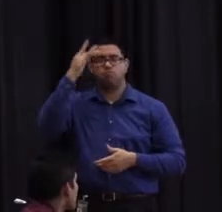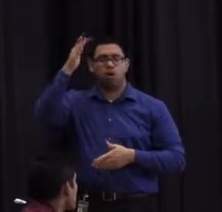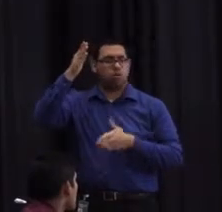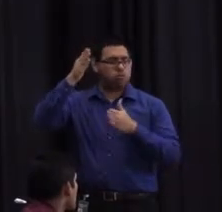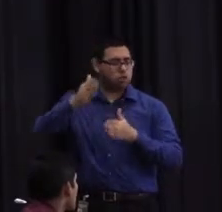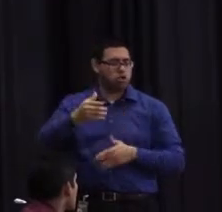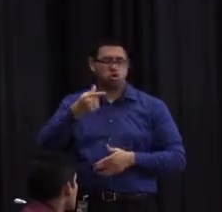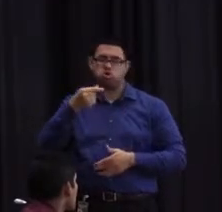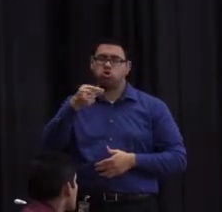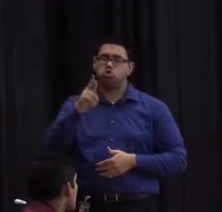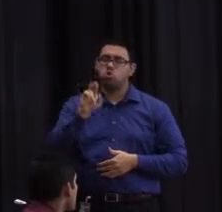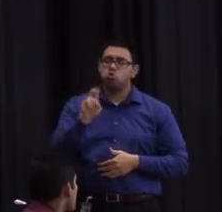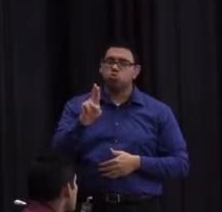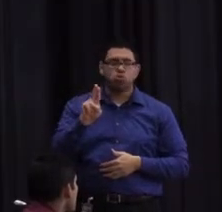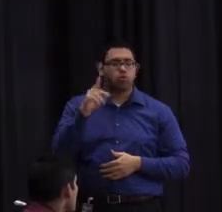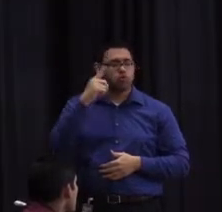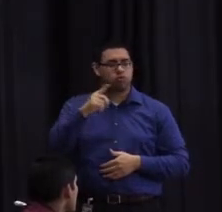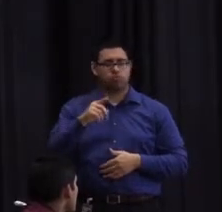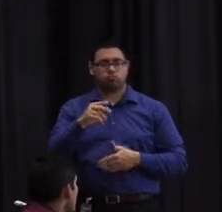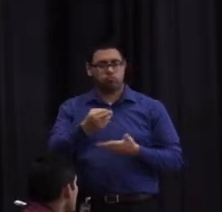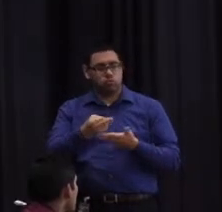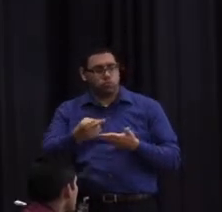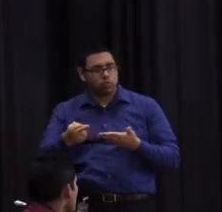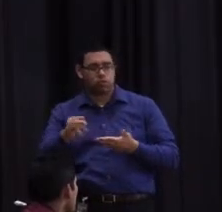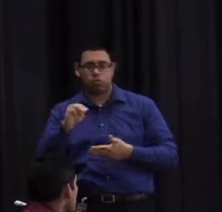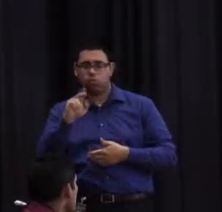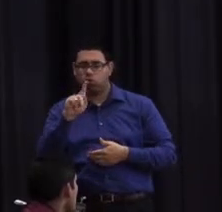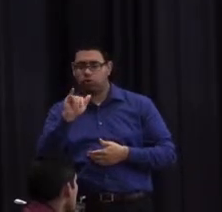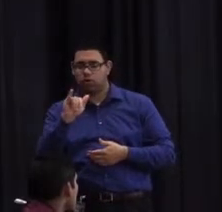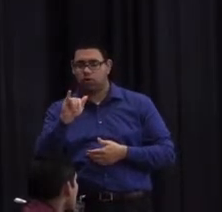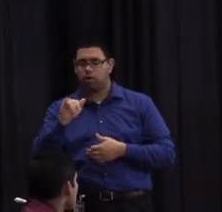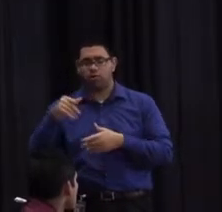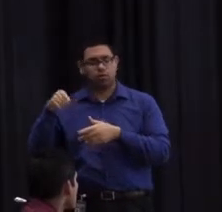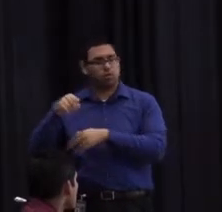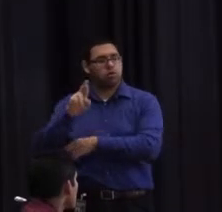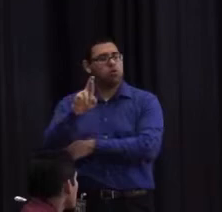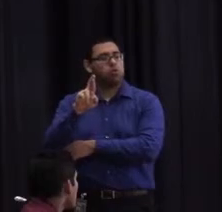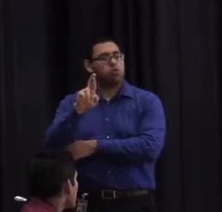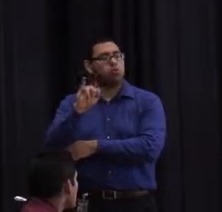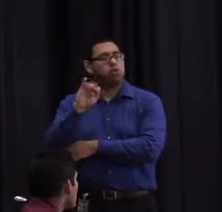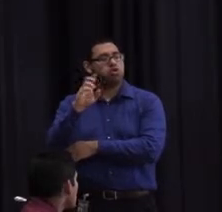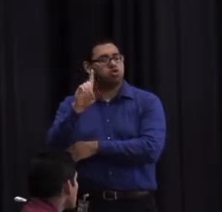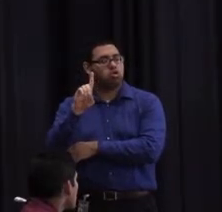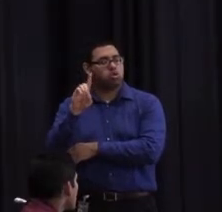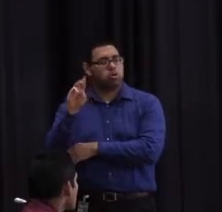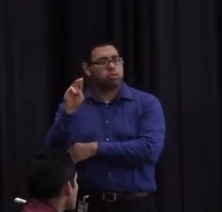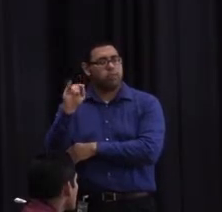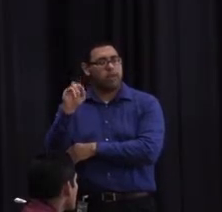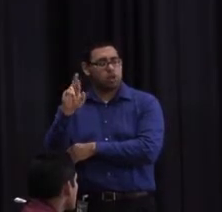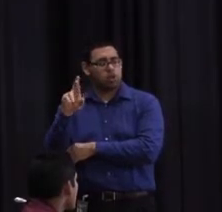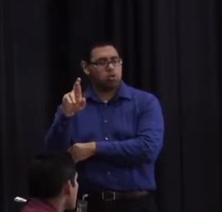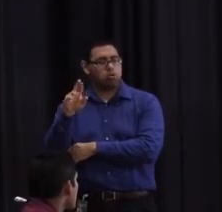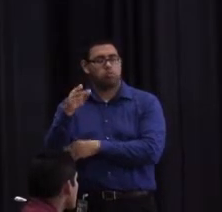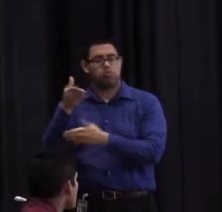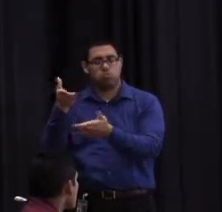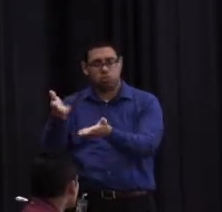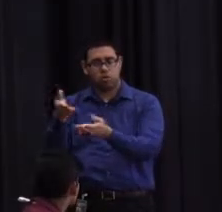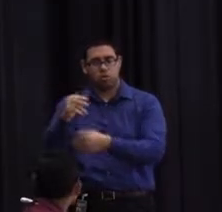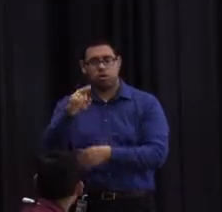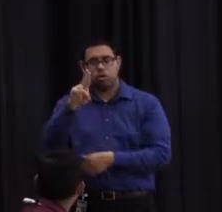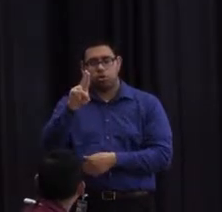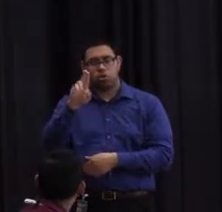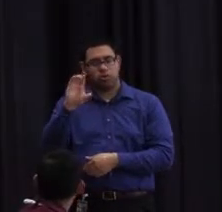about resources and multimedia learning, and that's Richard Mayer at UC